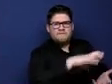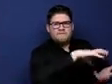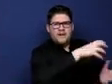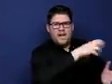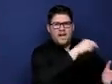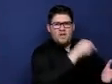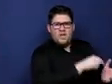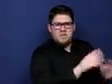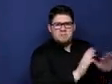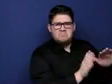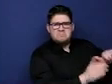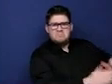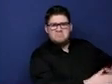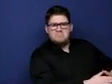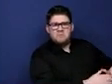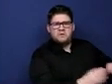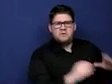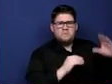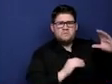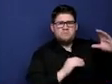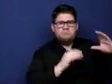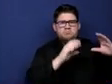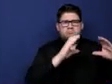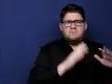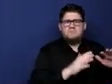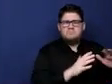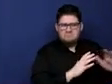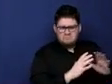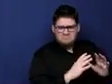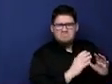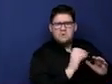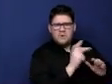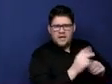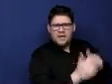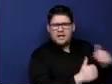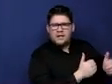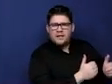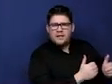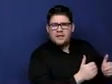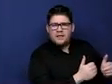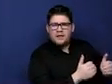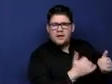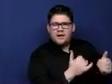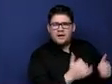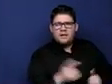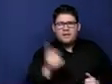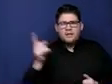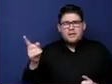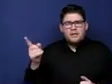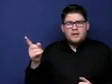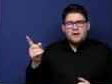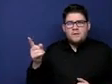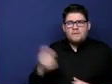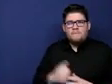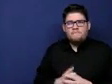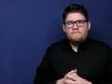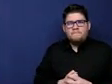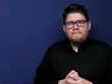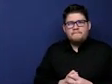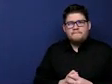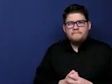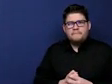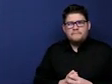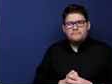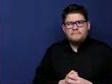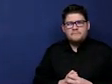In the past, you've described it as a simple replacement of traditional COVID. But experts keep telling me the trajectory is the same everywhere when variants show